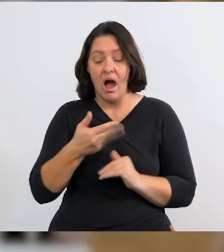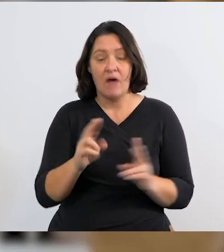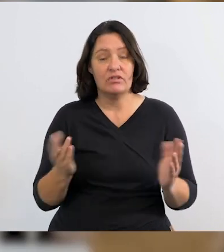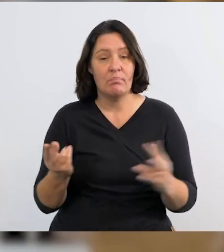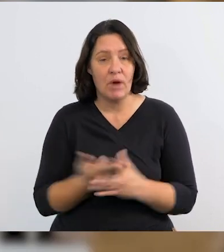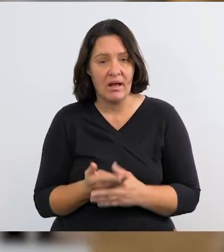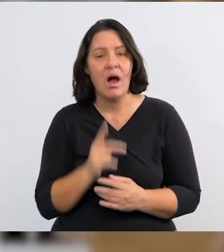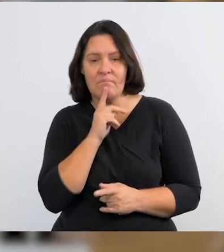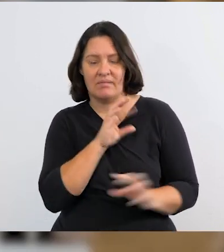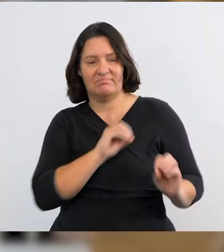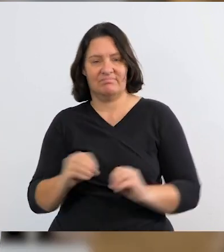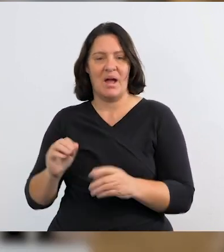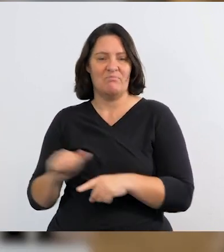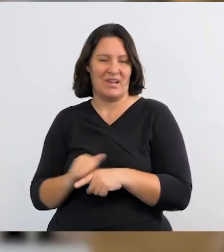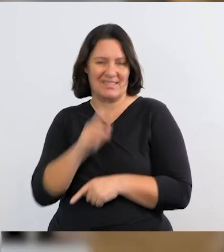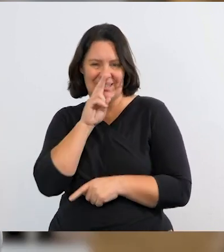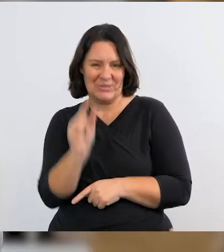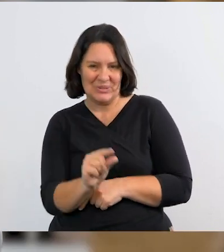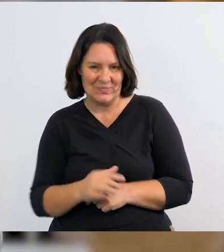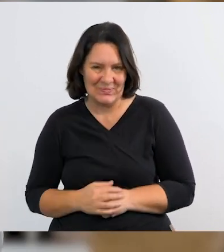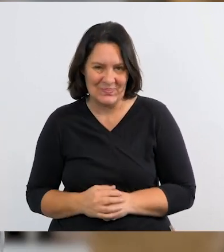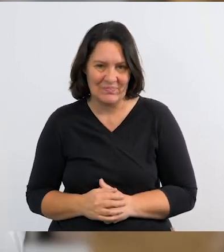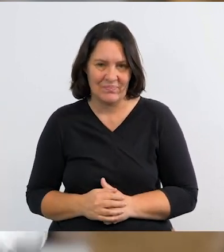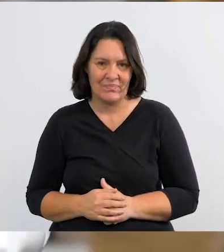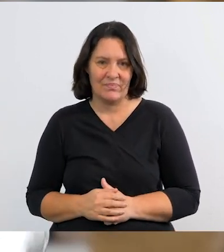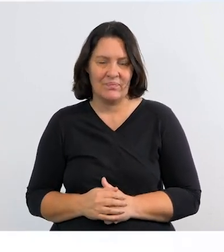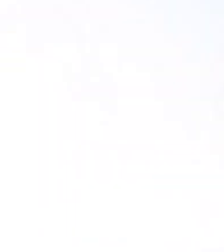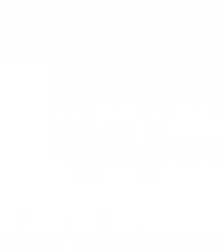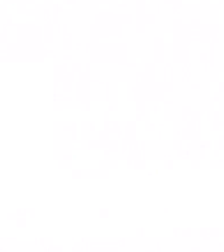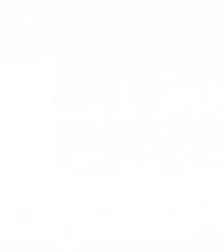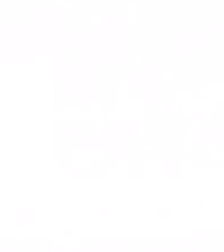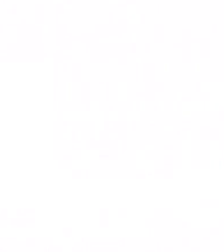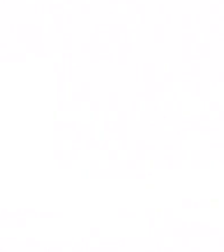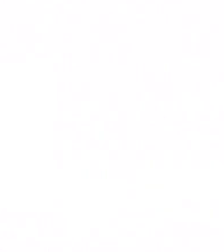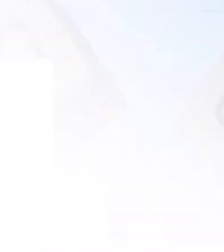a short break. After the break, we'll put all of this into practice. See you soon.